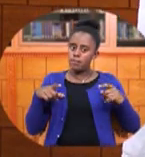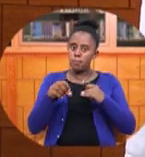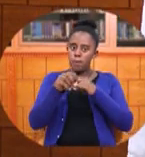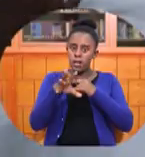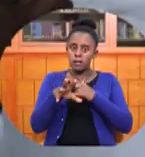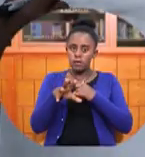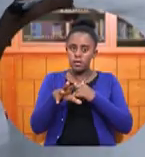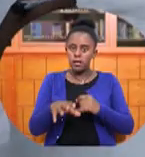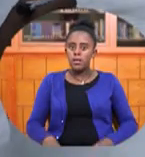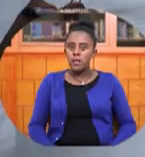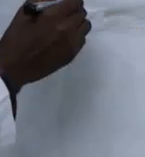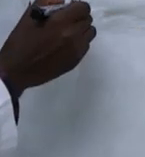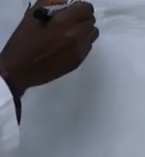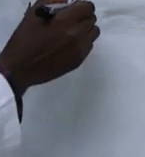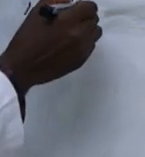tree.